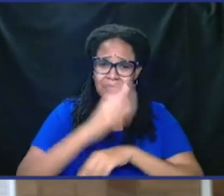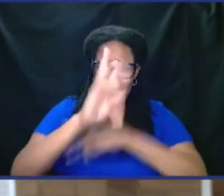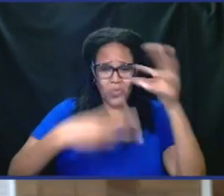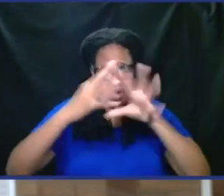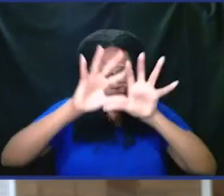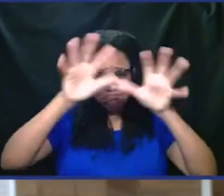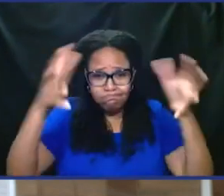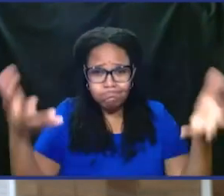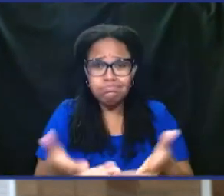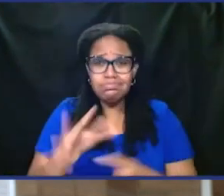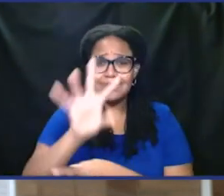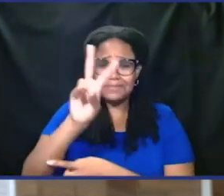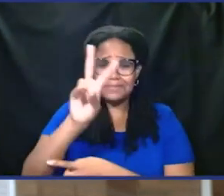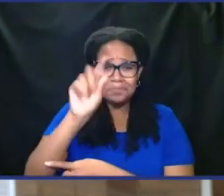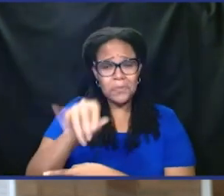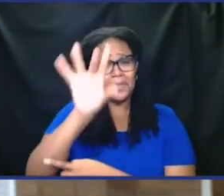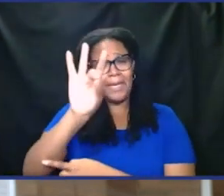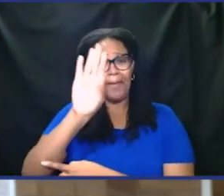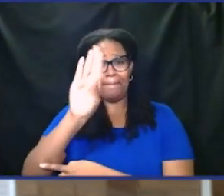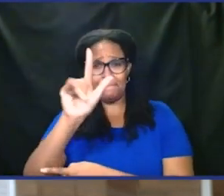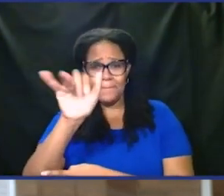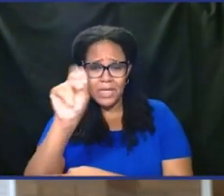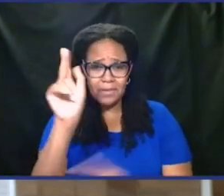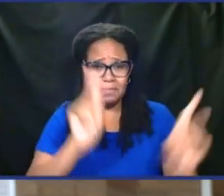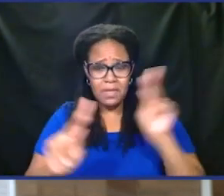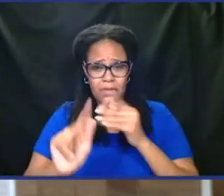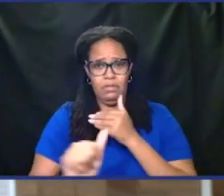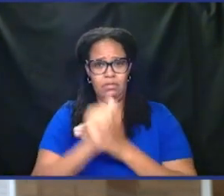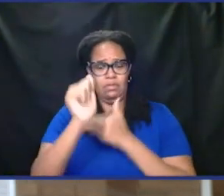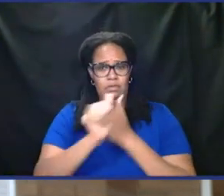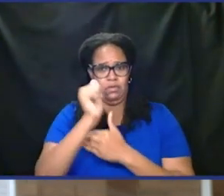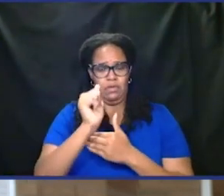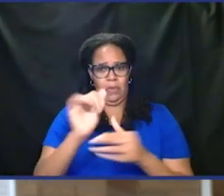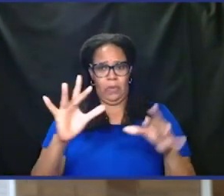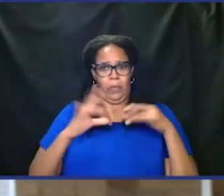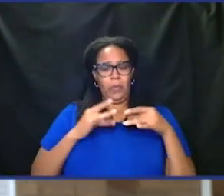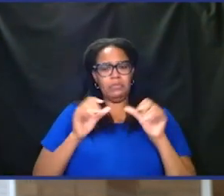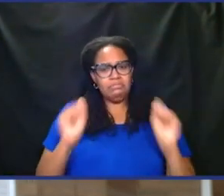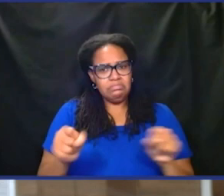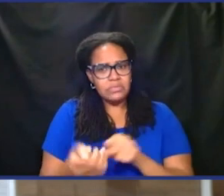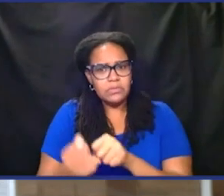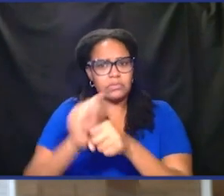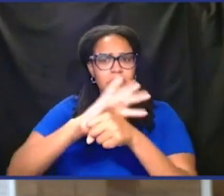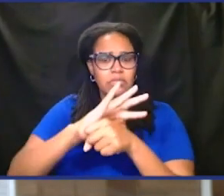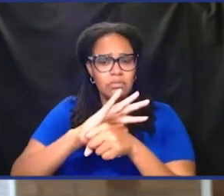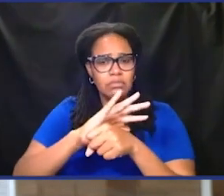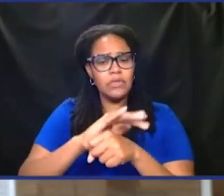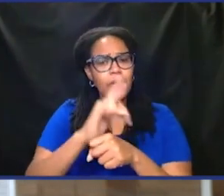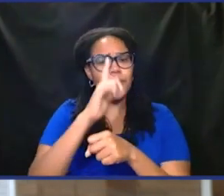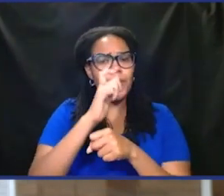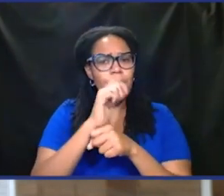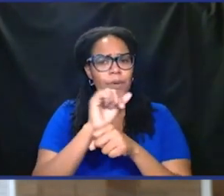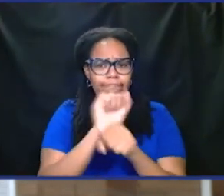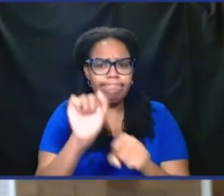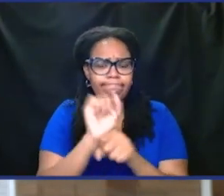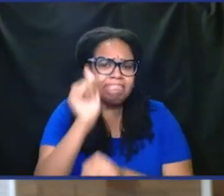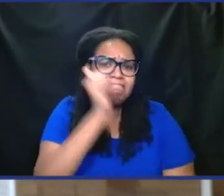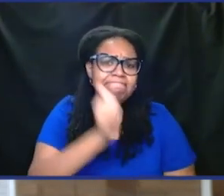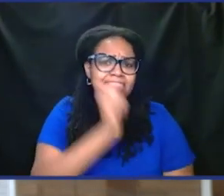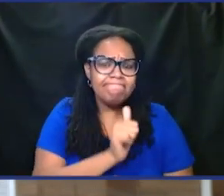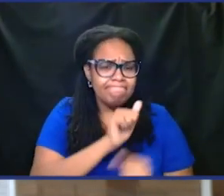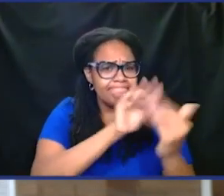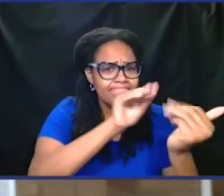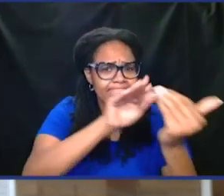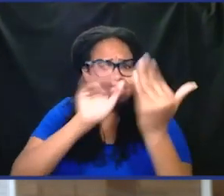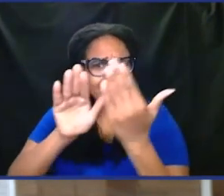population, 7.8 billion of us, is threatened by a deadly virus. On the front lines of this fight are the world's